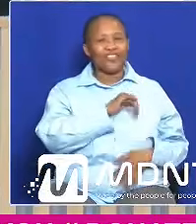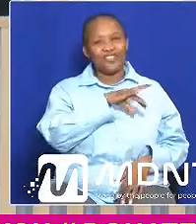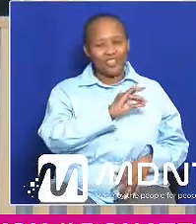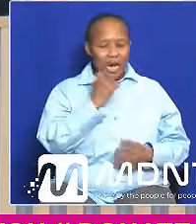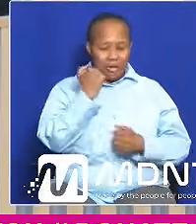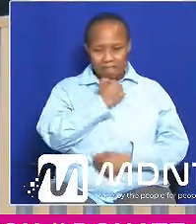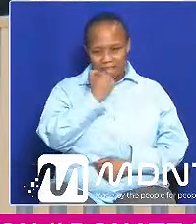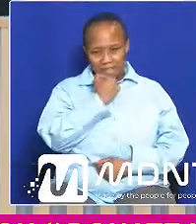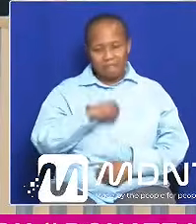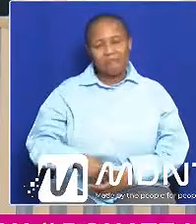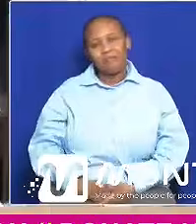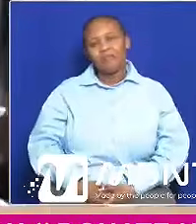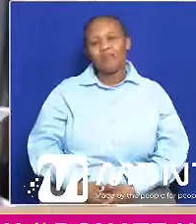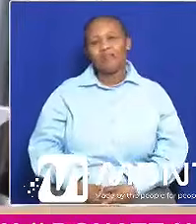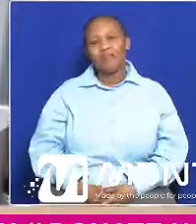Thank you.